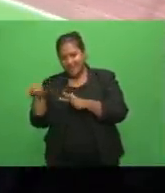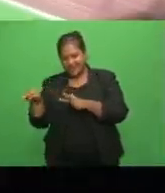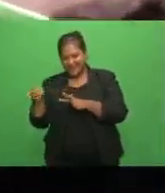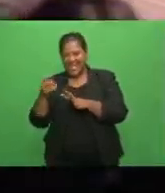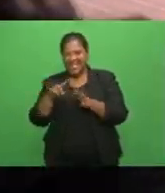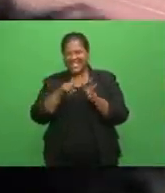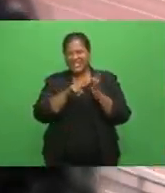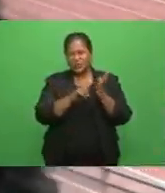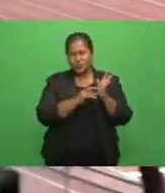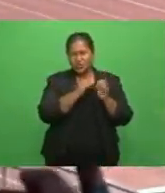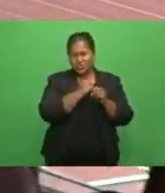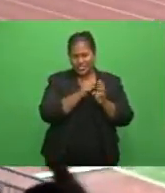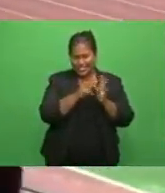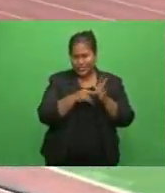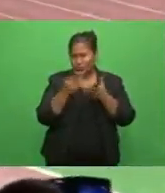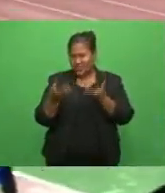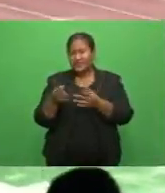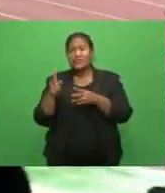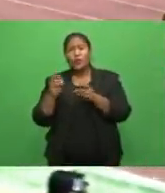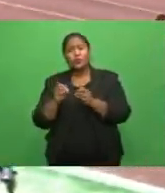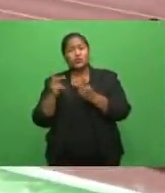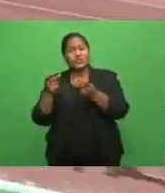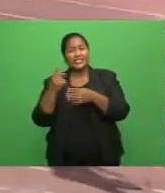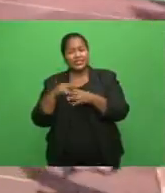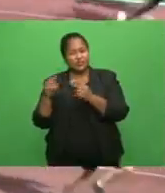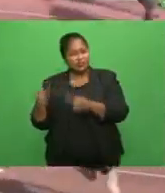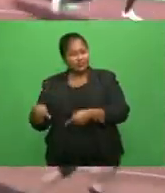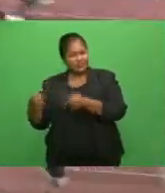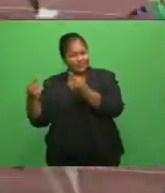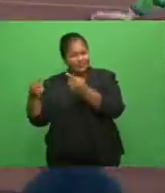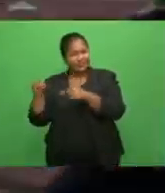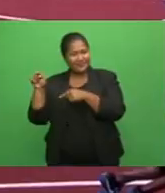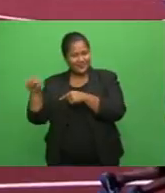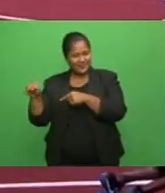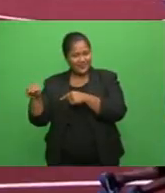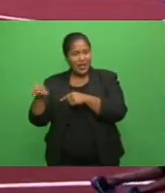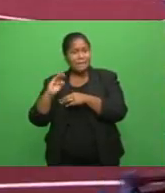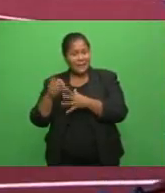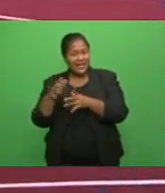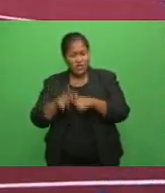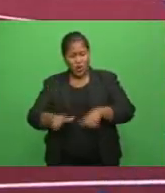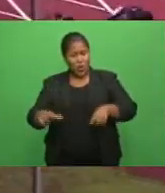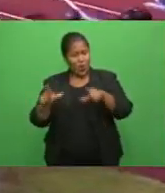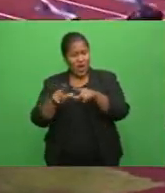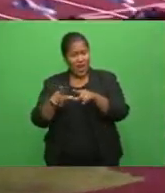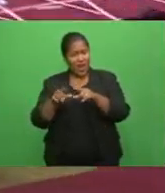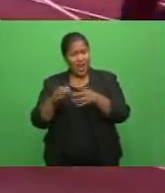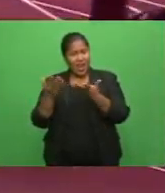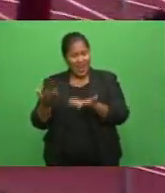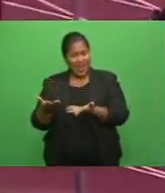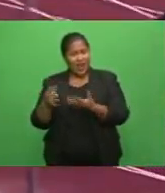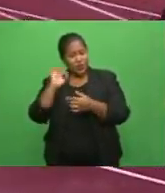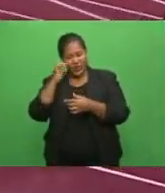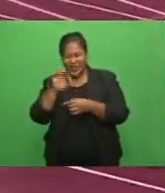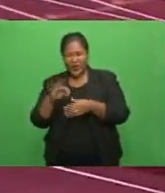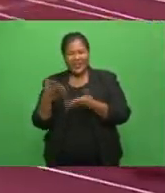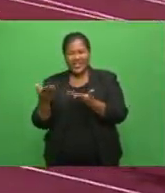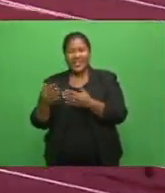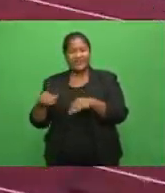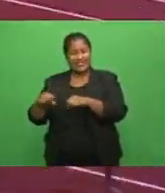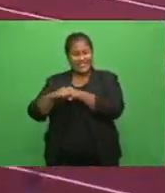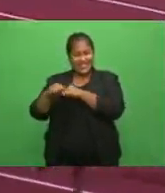Eugene Volma an opportunity to compete. Linga adds although the local competition may not provide the standard required for